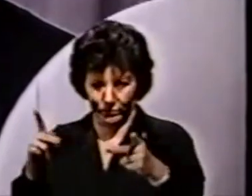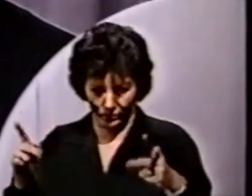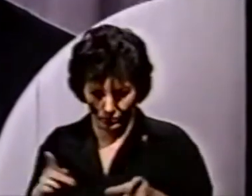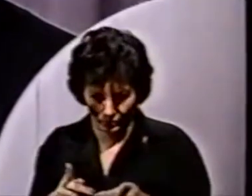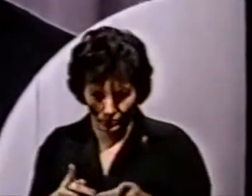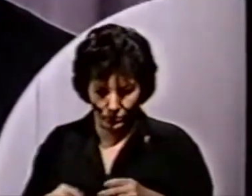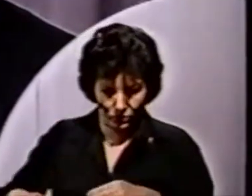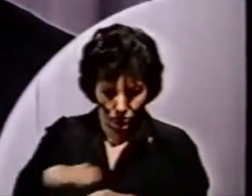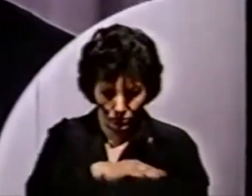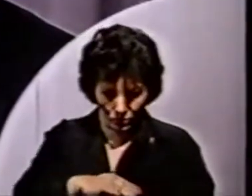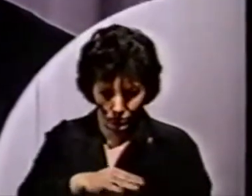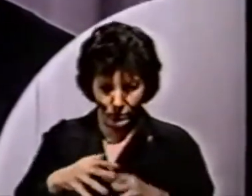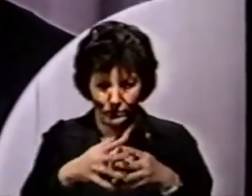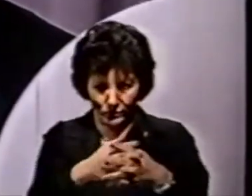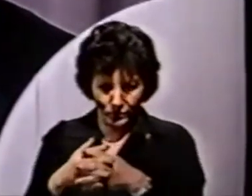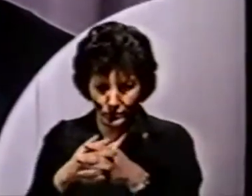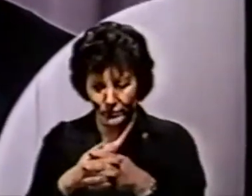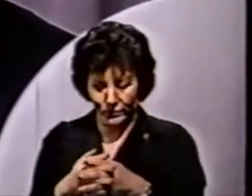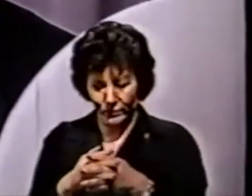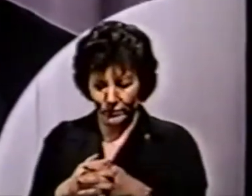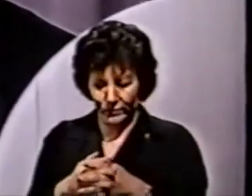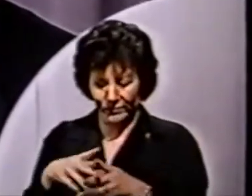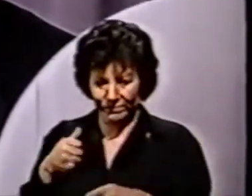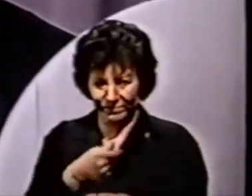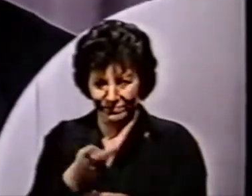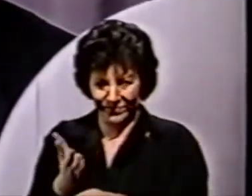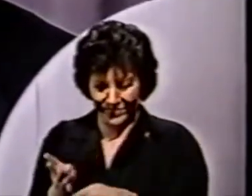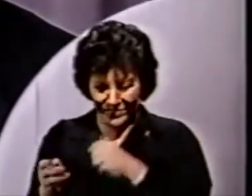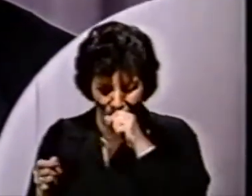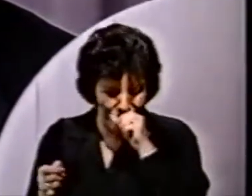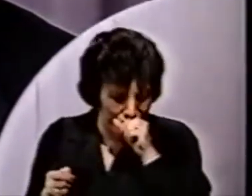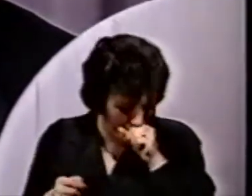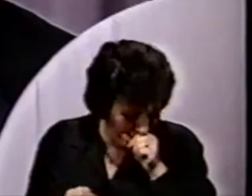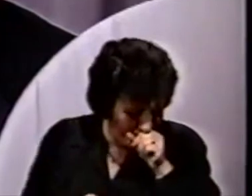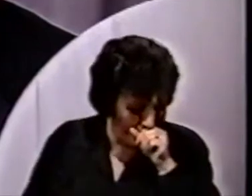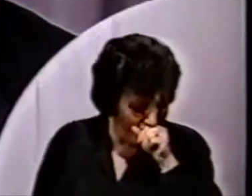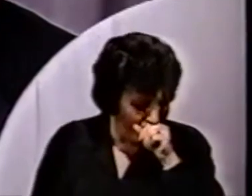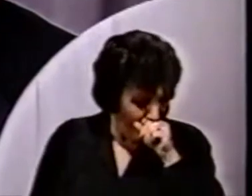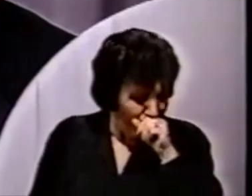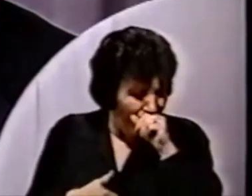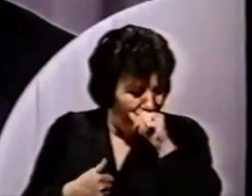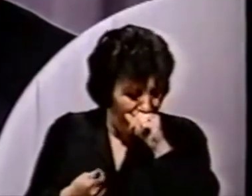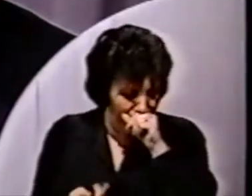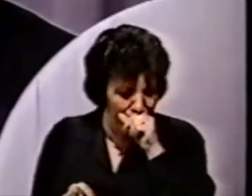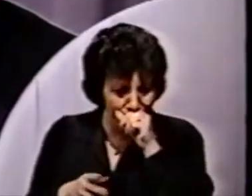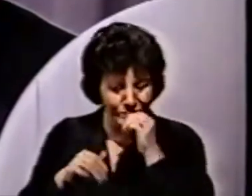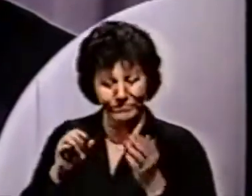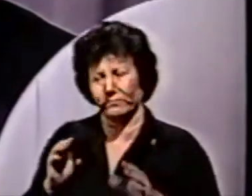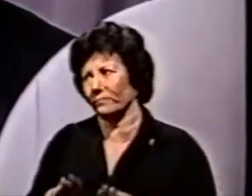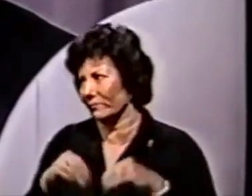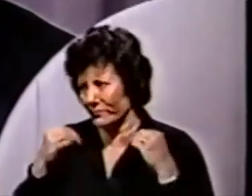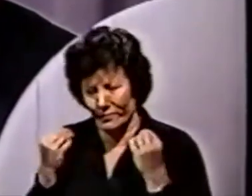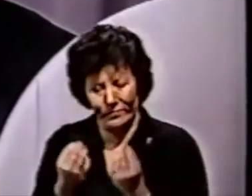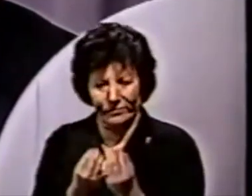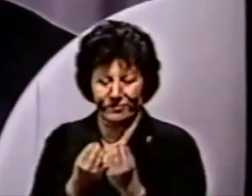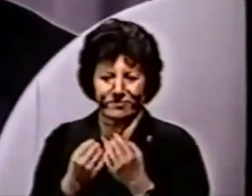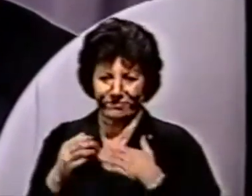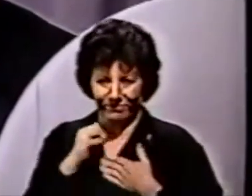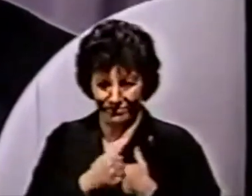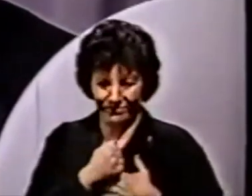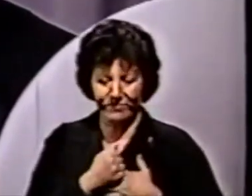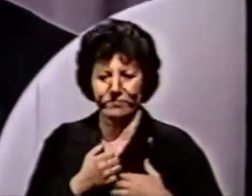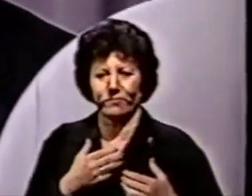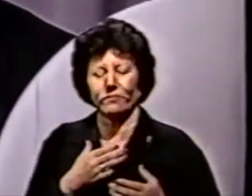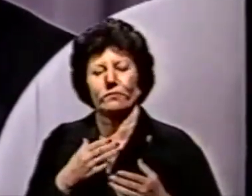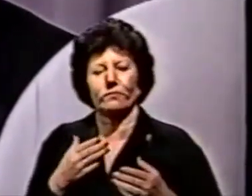the United States, as well as several other international sites that are trying to come up with a